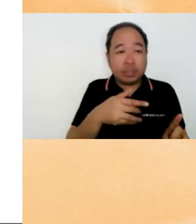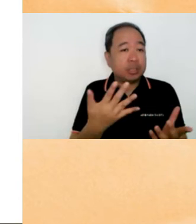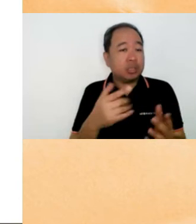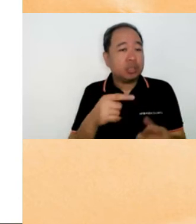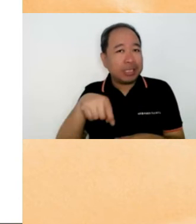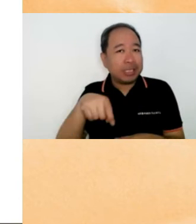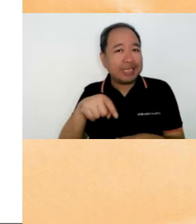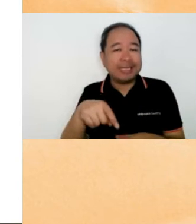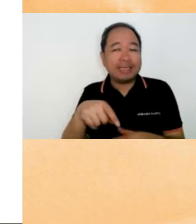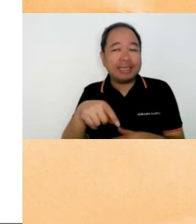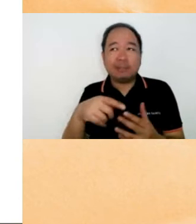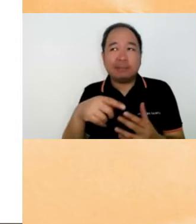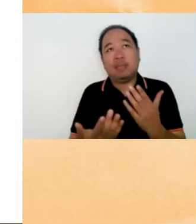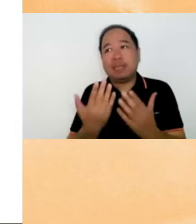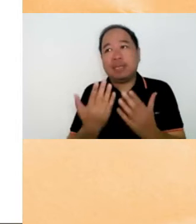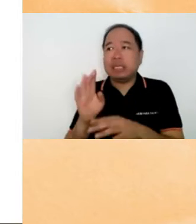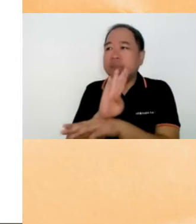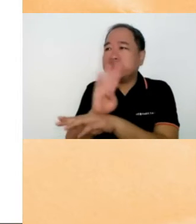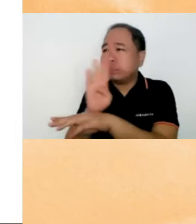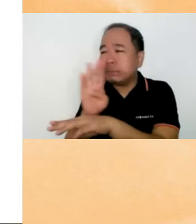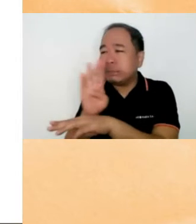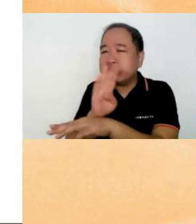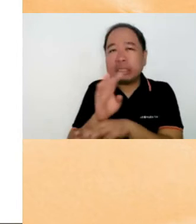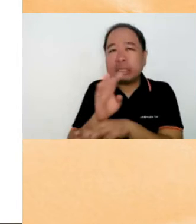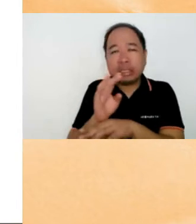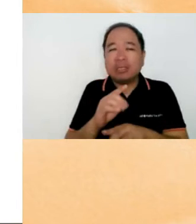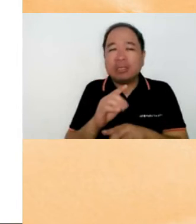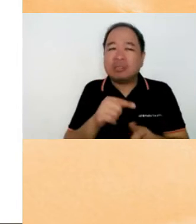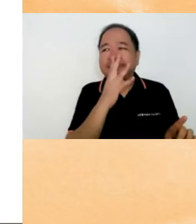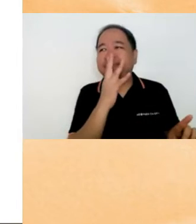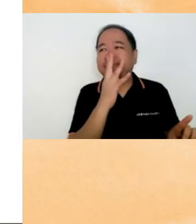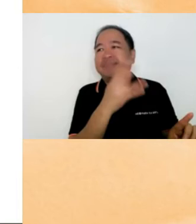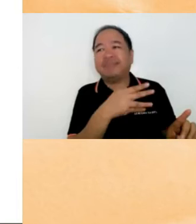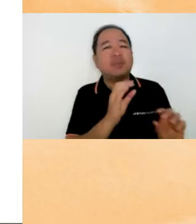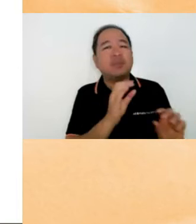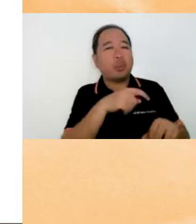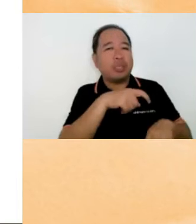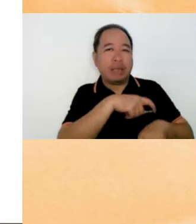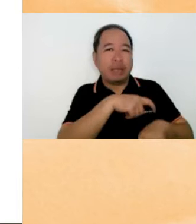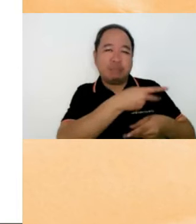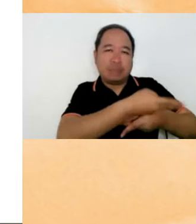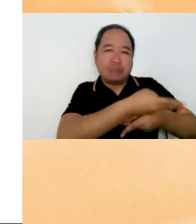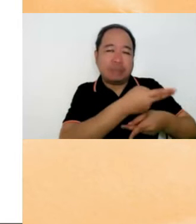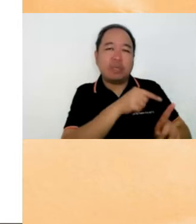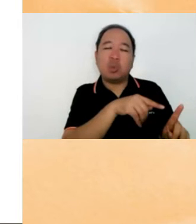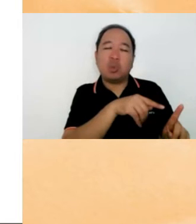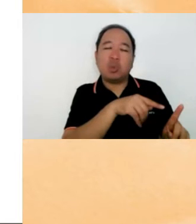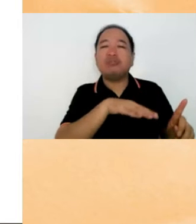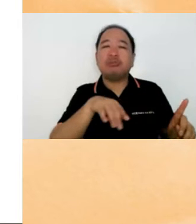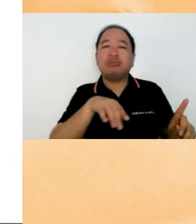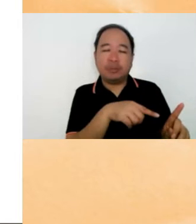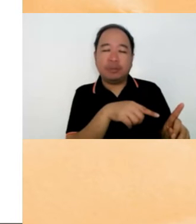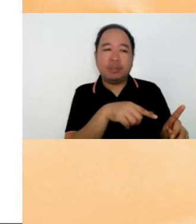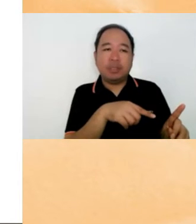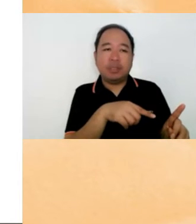not have enough time to attend to their children. No? This is especially true when both parents